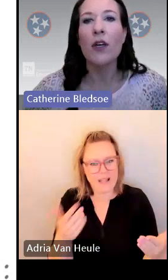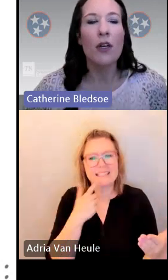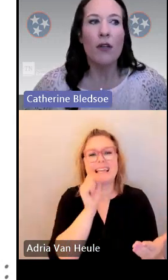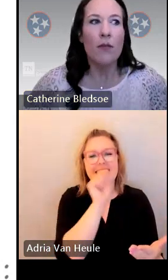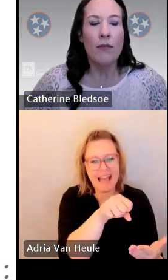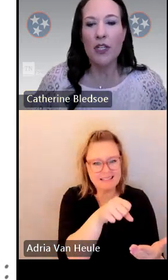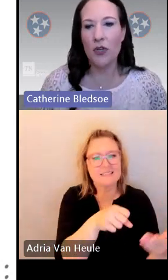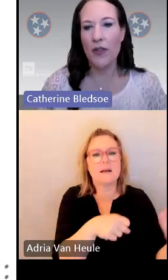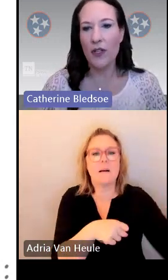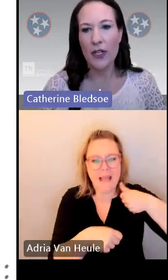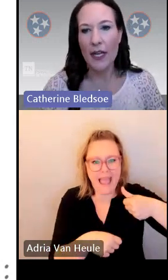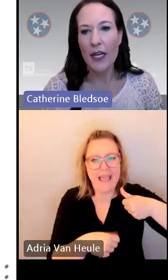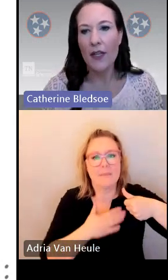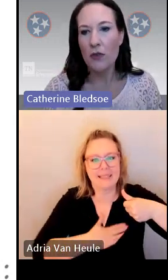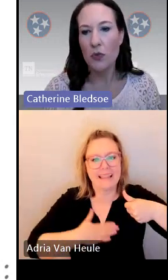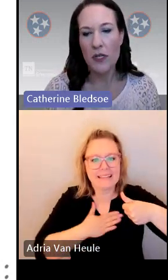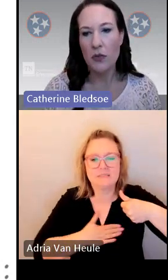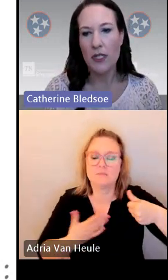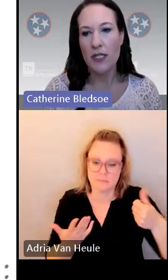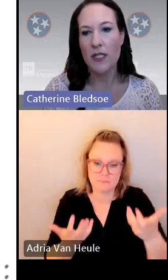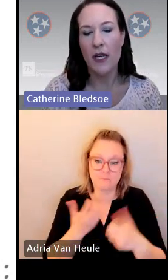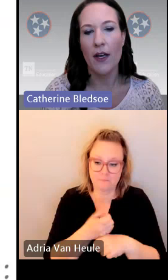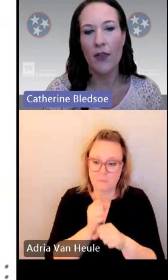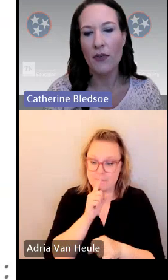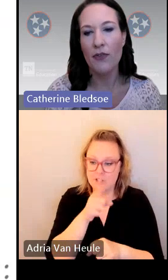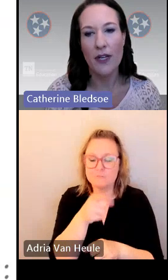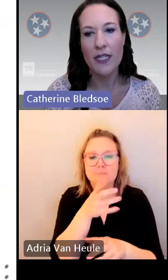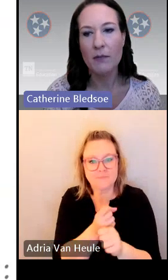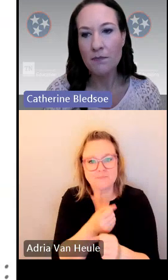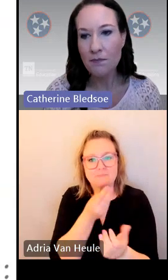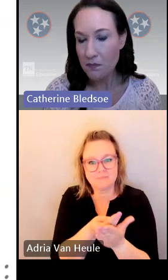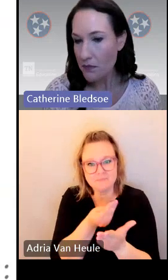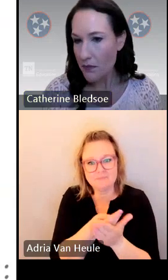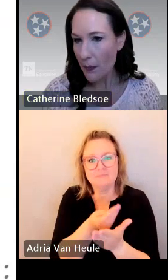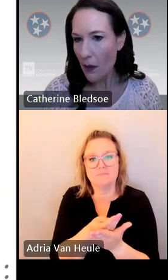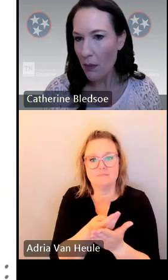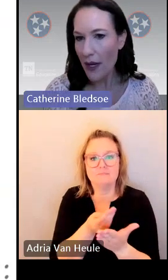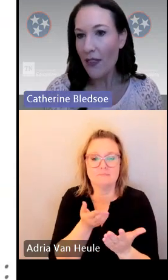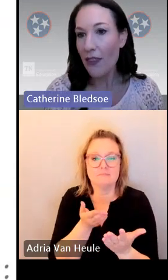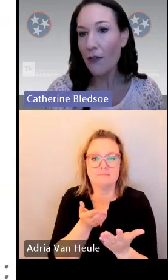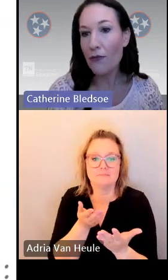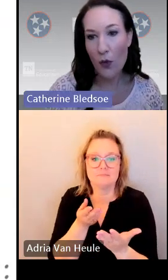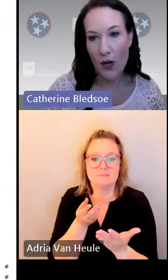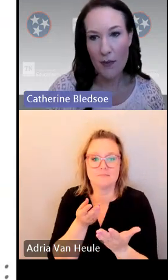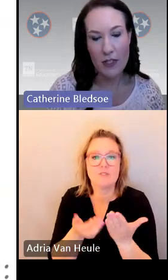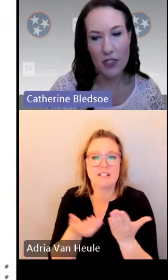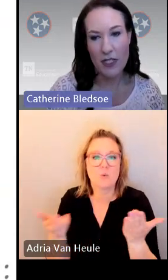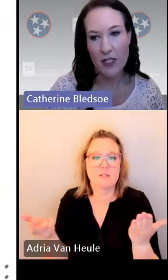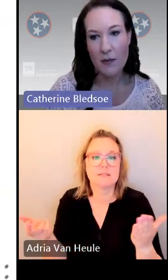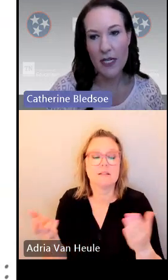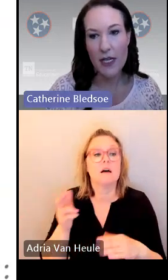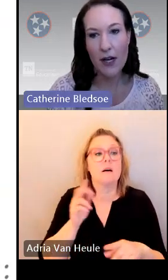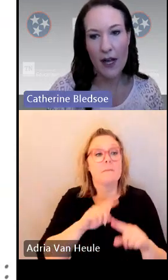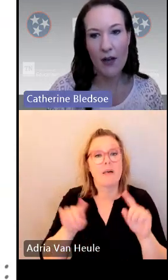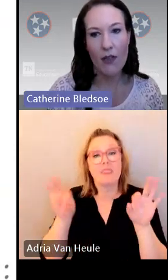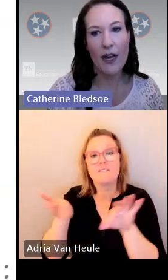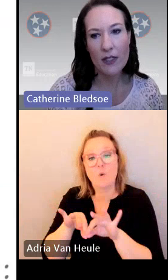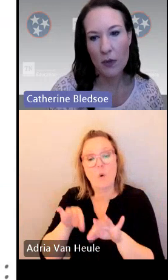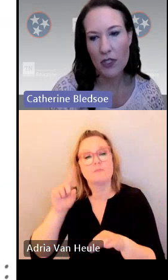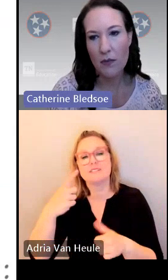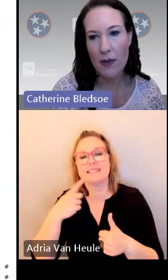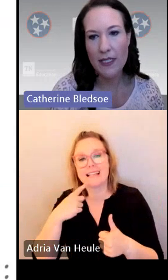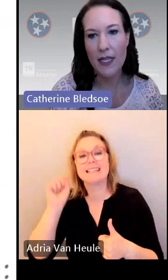to make sure that you're getting those resources through funding. But the form that just says opting in or